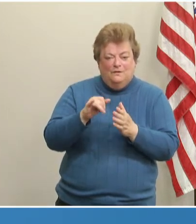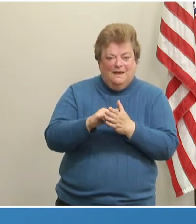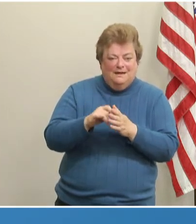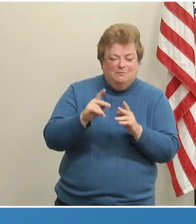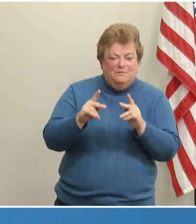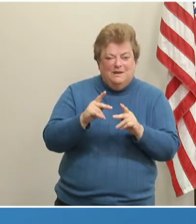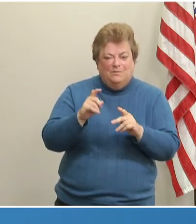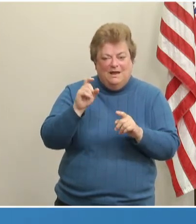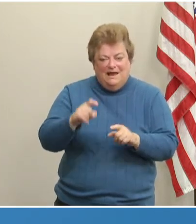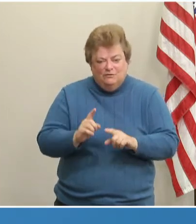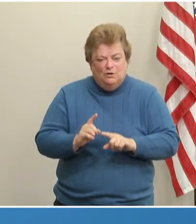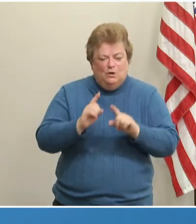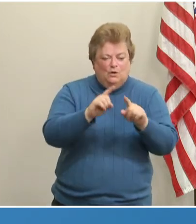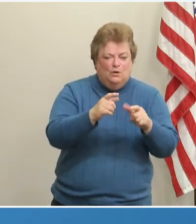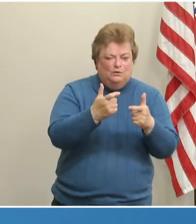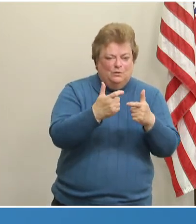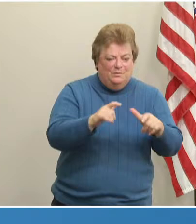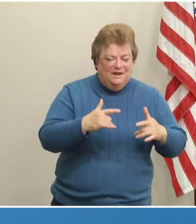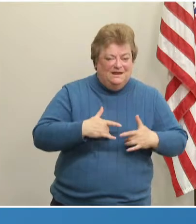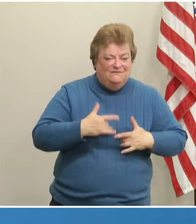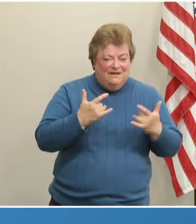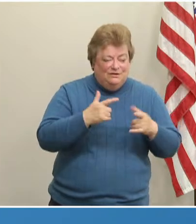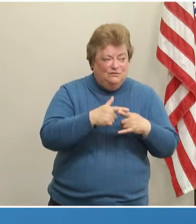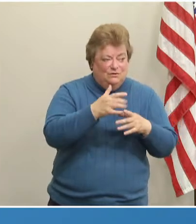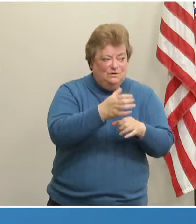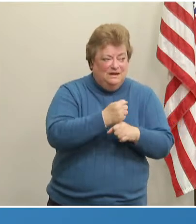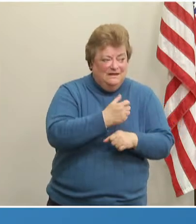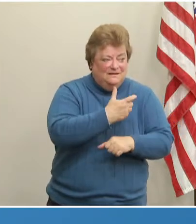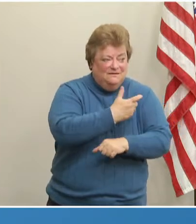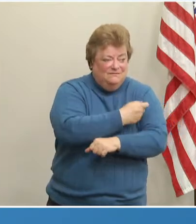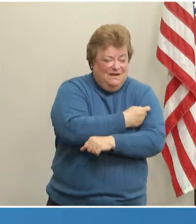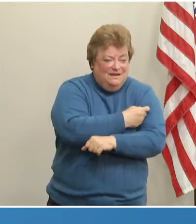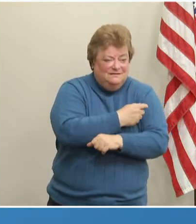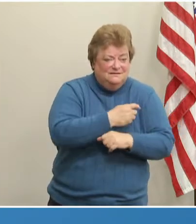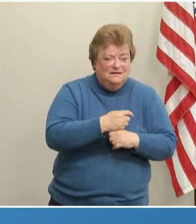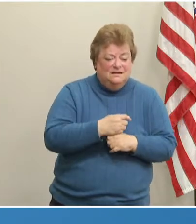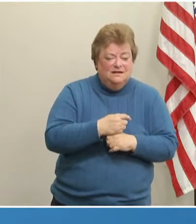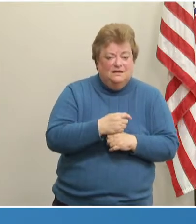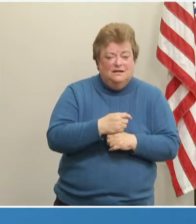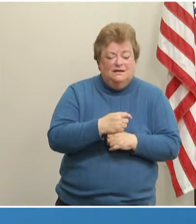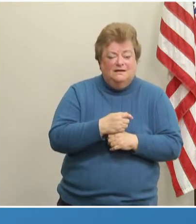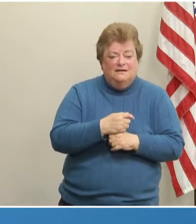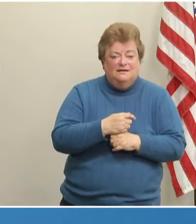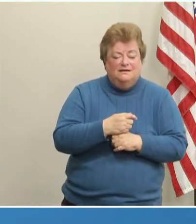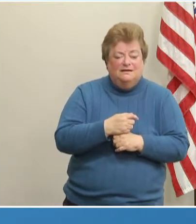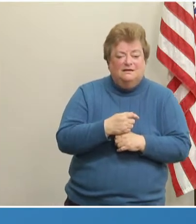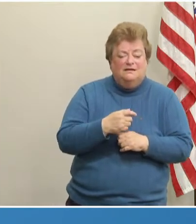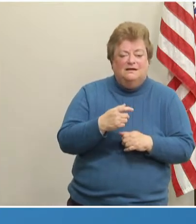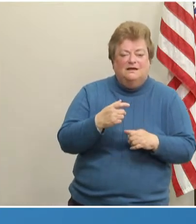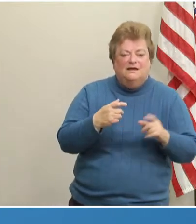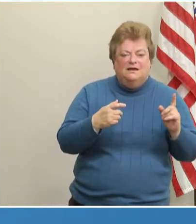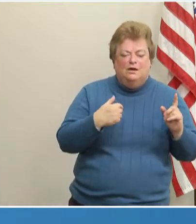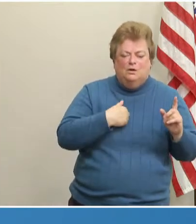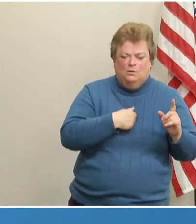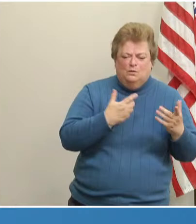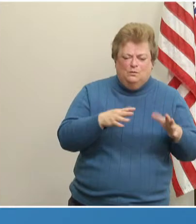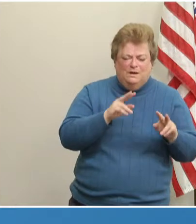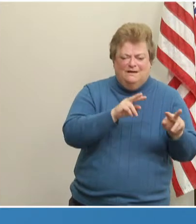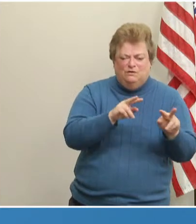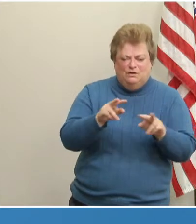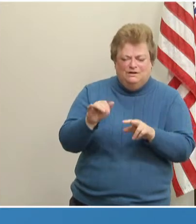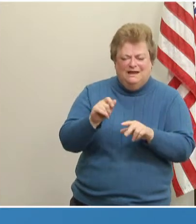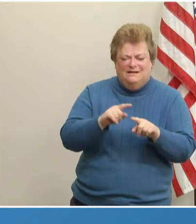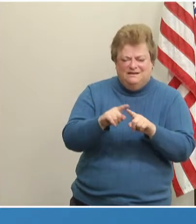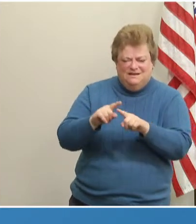events and just sort of offering people a vaccine while they're doing something else to try to hit more people? Yeah, looked at several